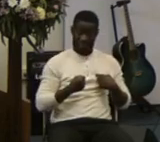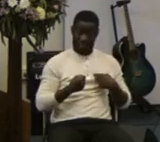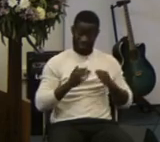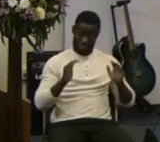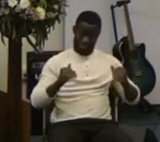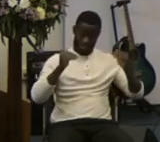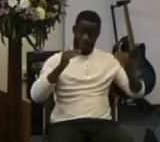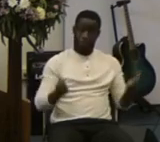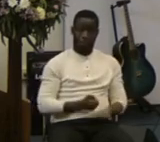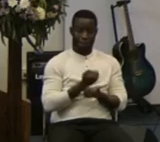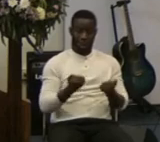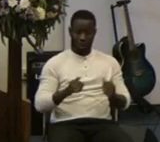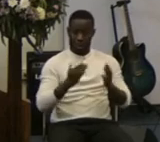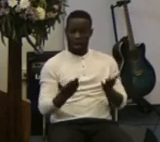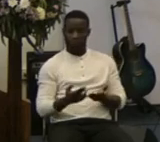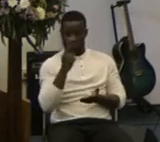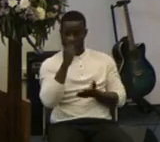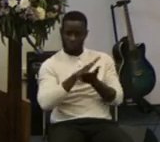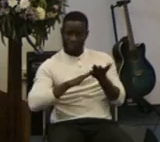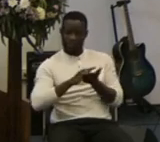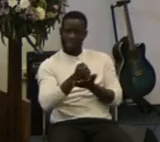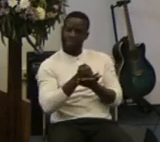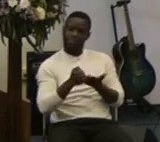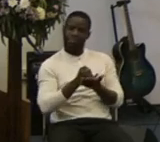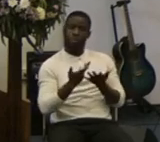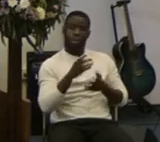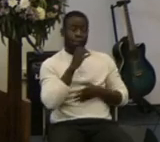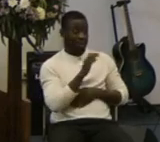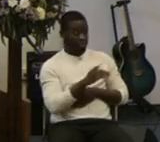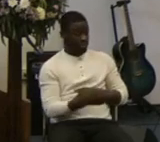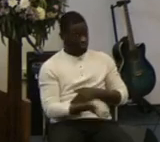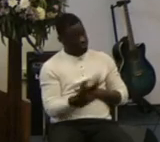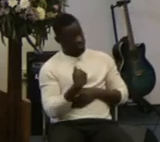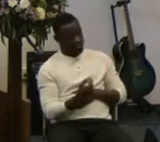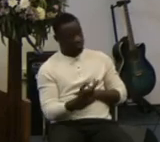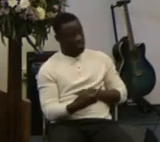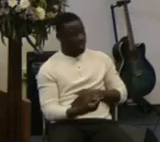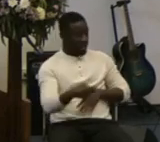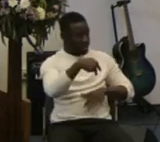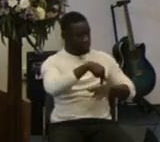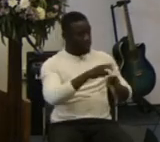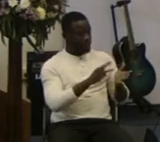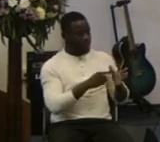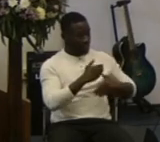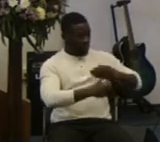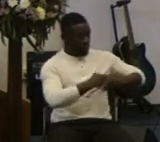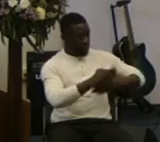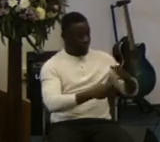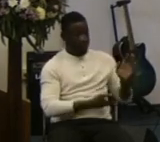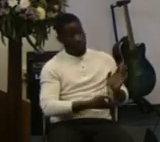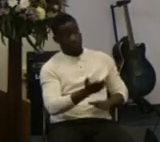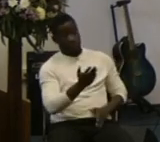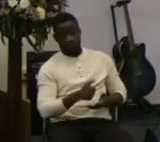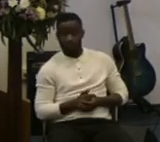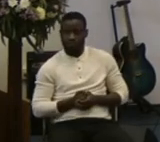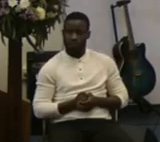to forgive sins." So he said to the man, "I tell you, get up, take your mat and